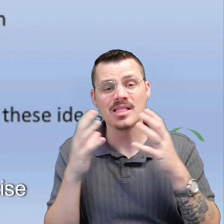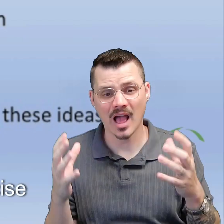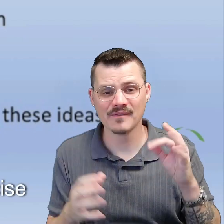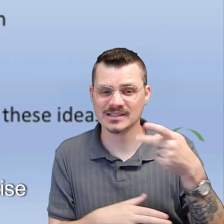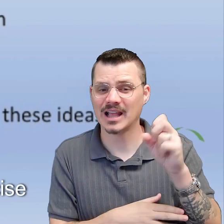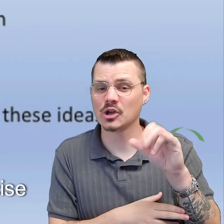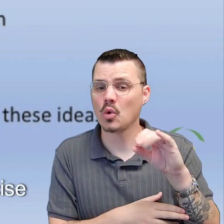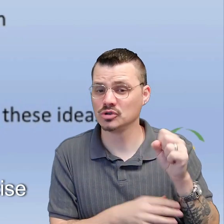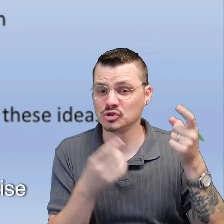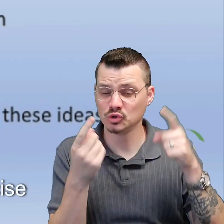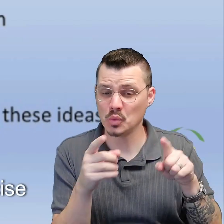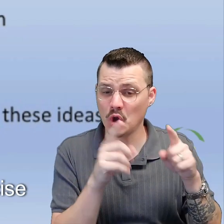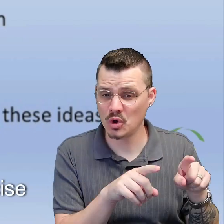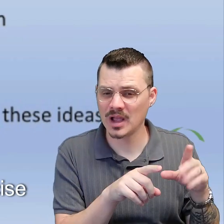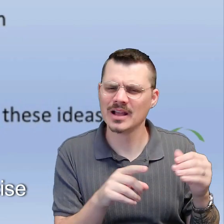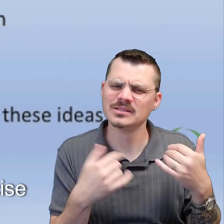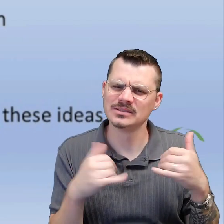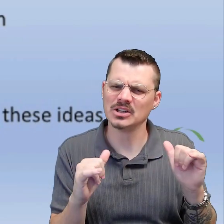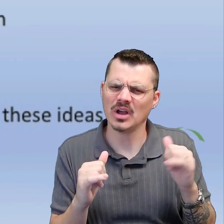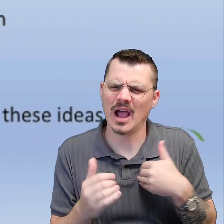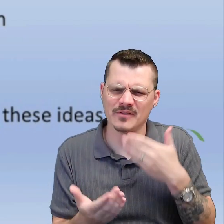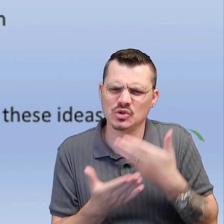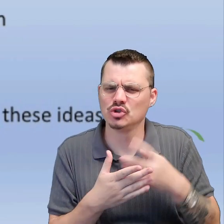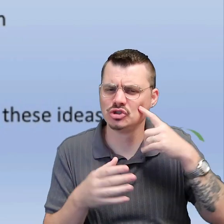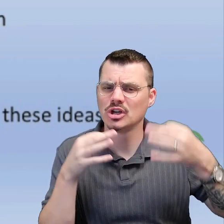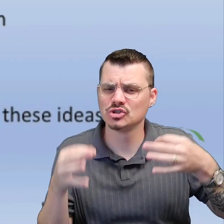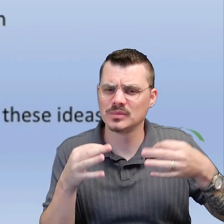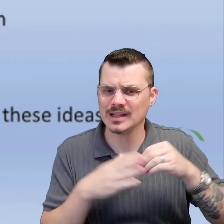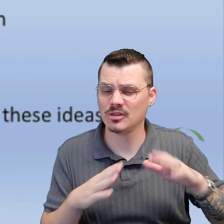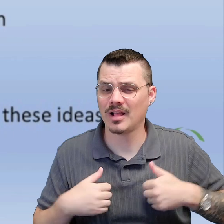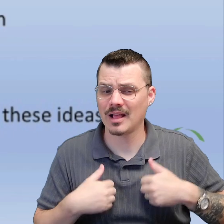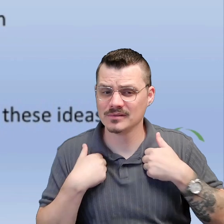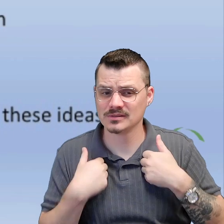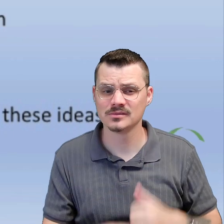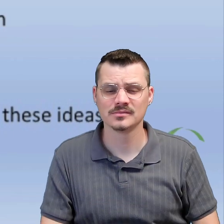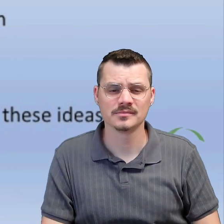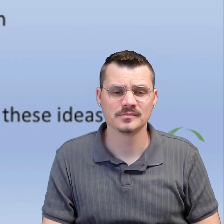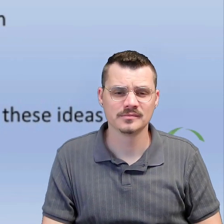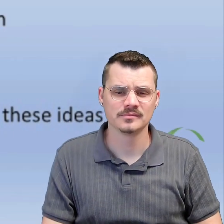of psychosis going on and still exercise pretty good judgment in their lives.